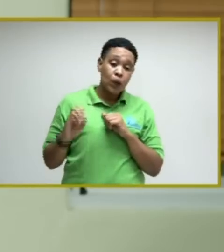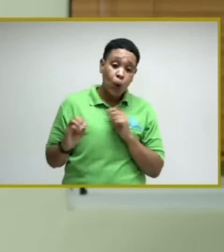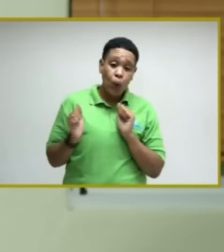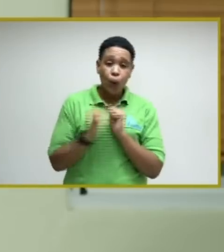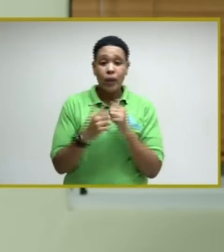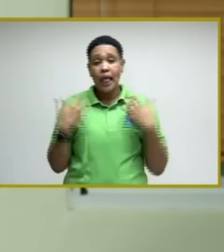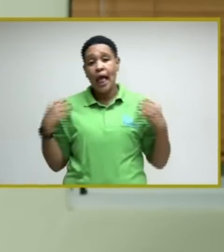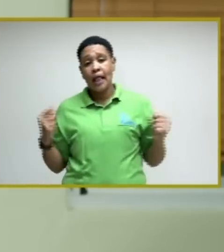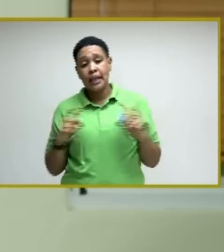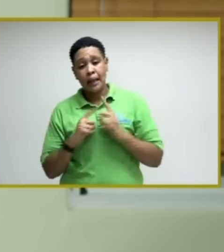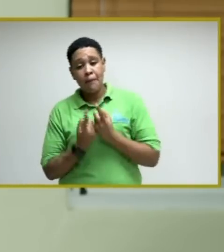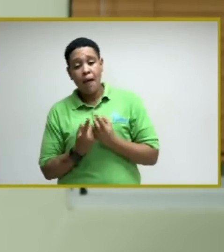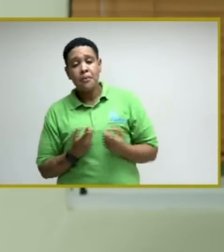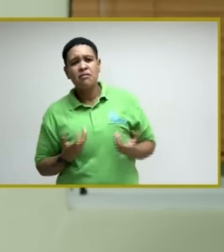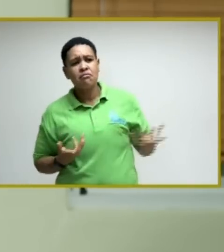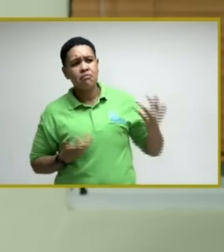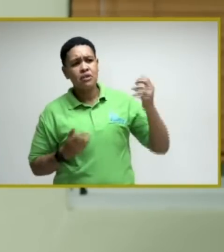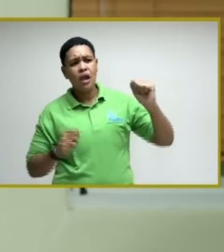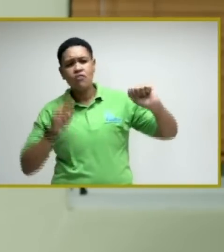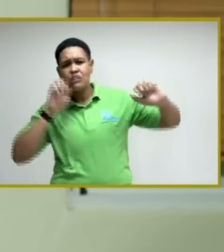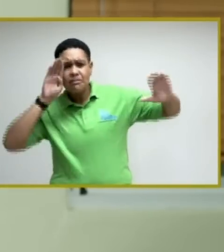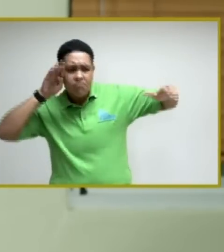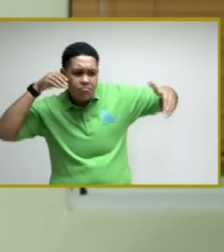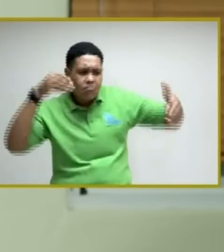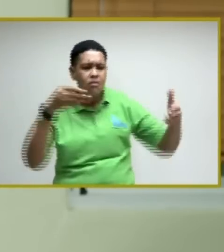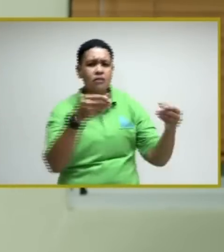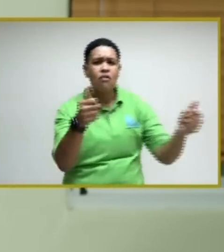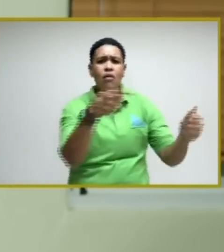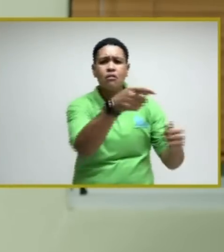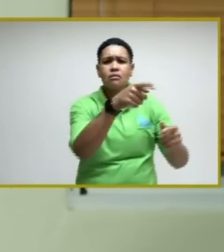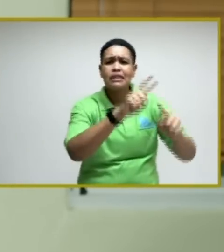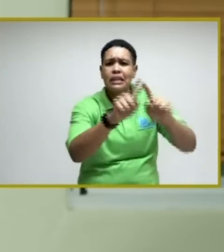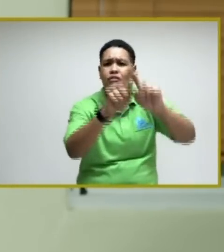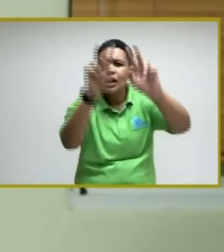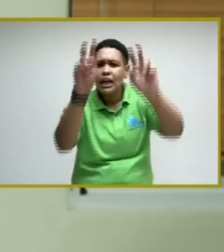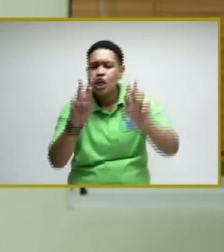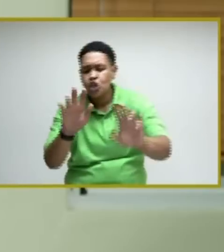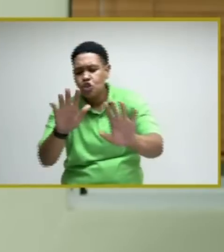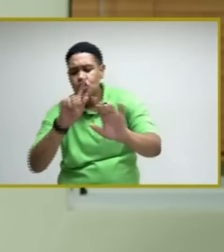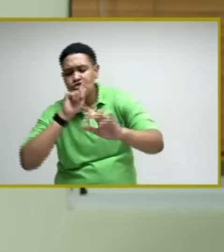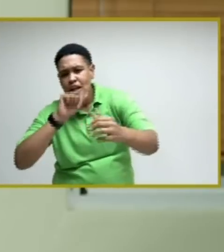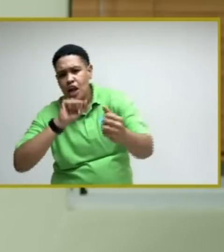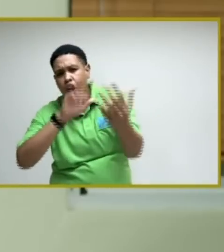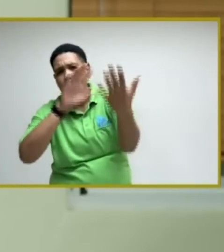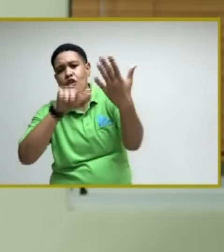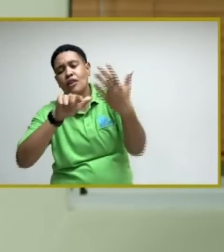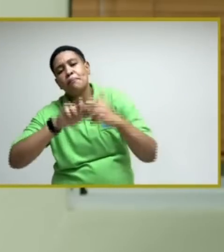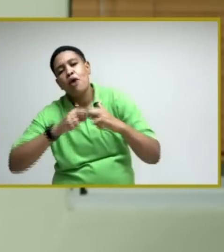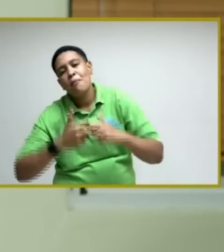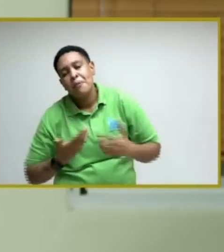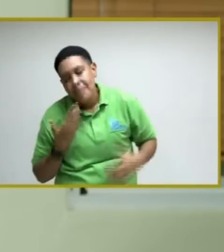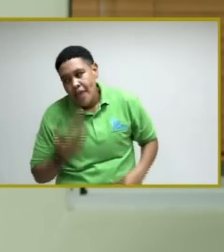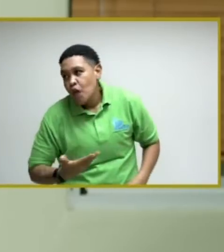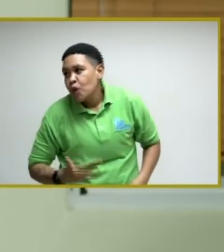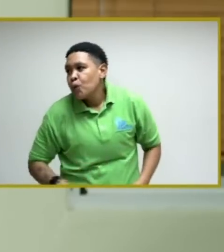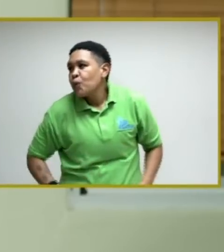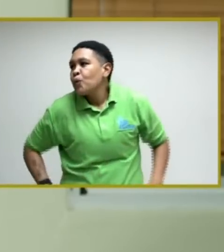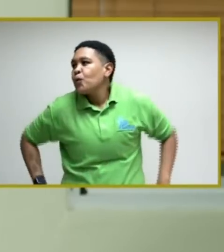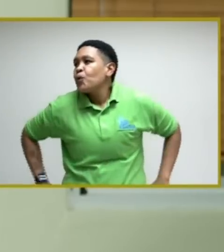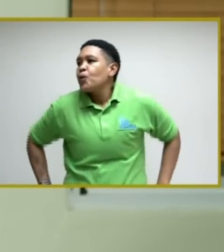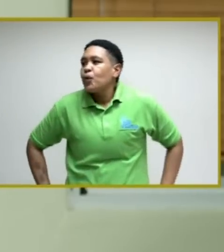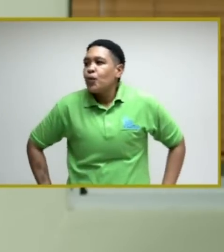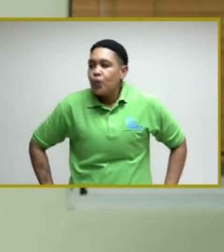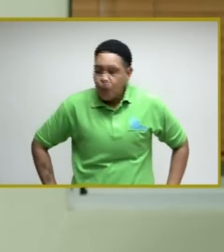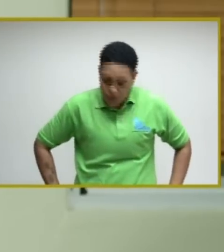health departments, so that we can address the issues, confront these problems. Thank you. In terms of